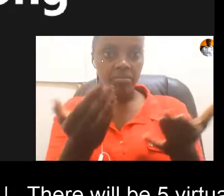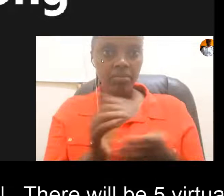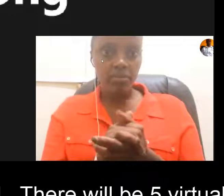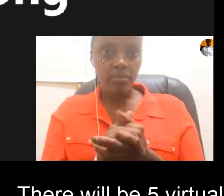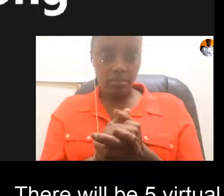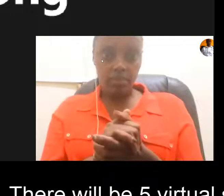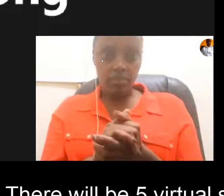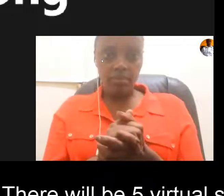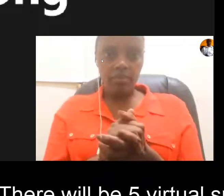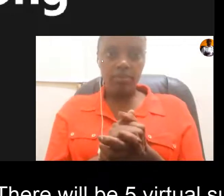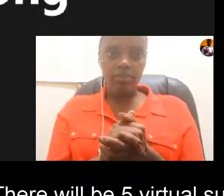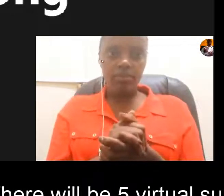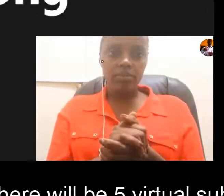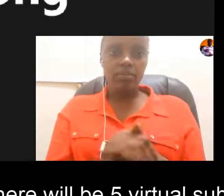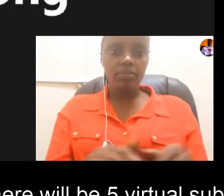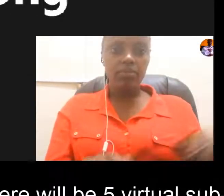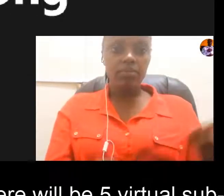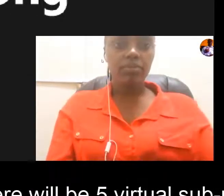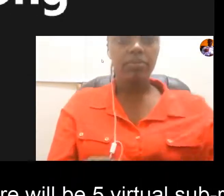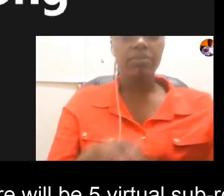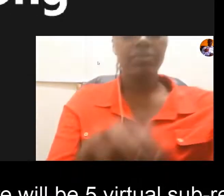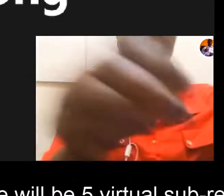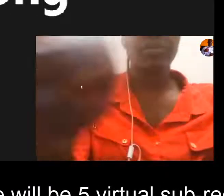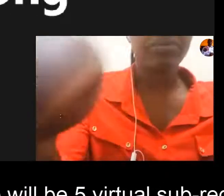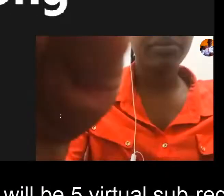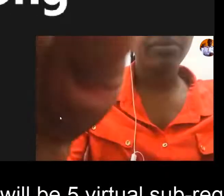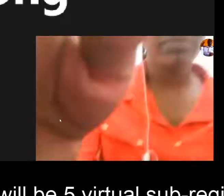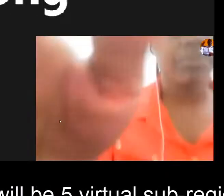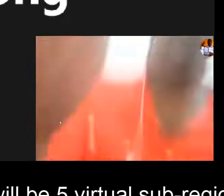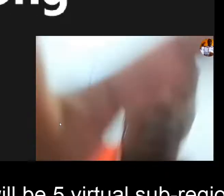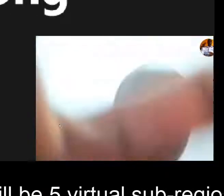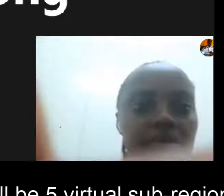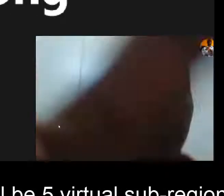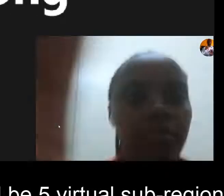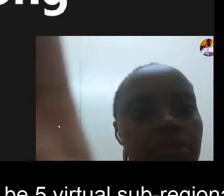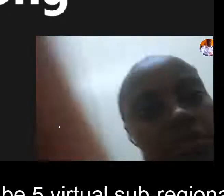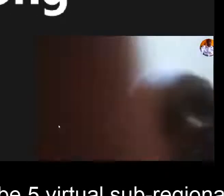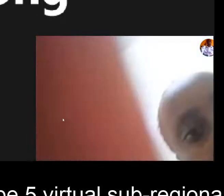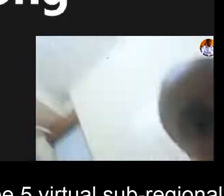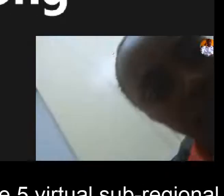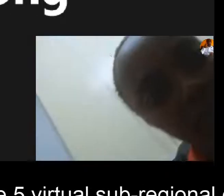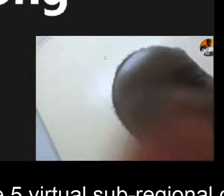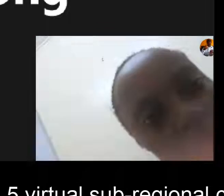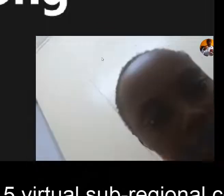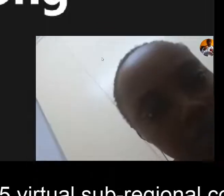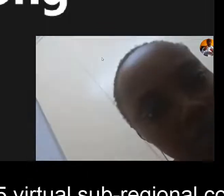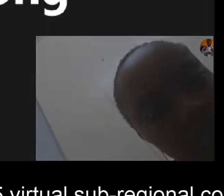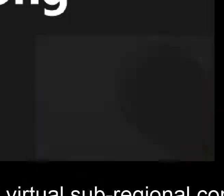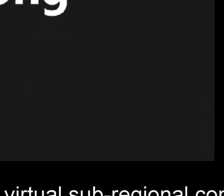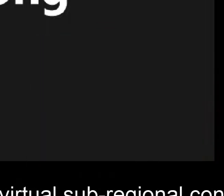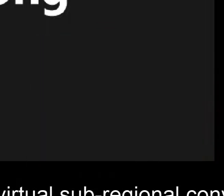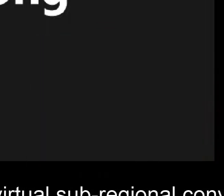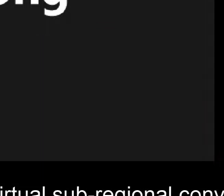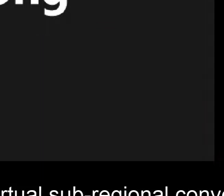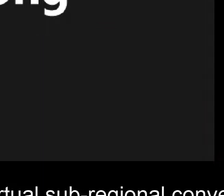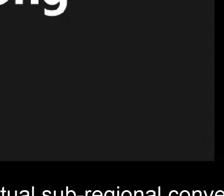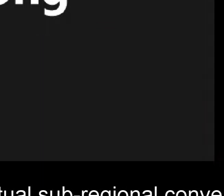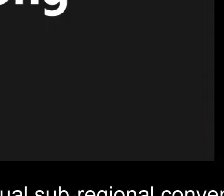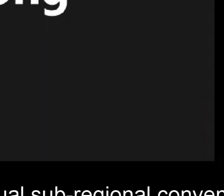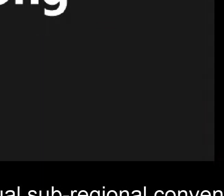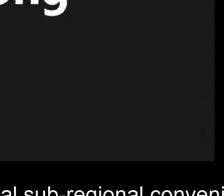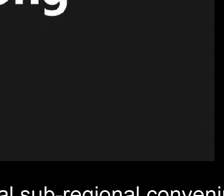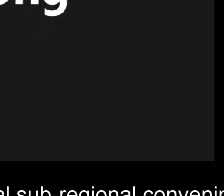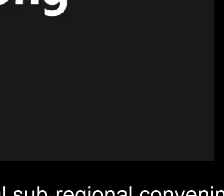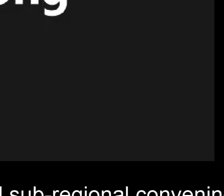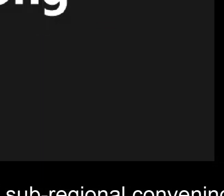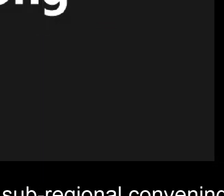We did have a presentation from Sudan in that regard. They sent us a brief on what